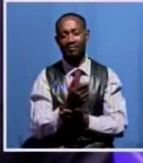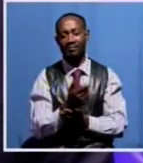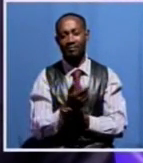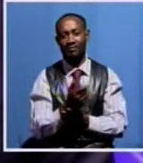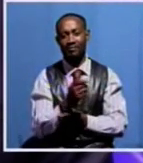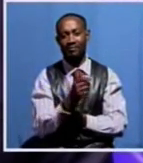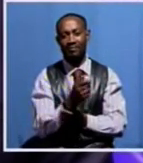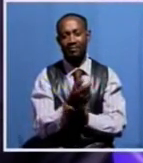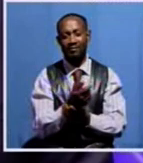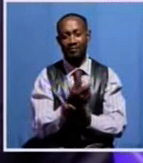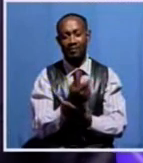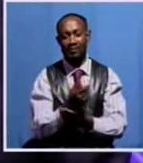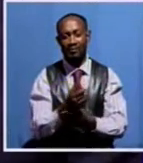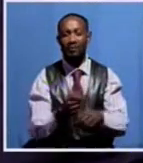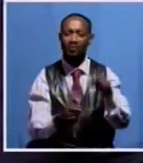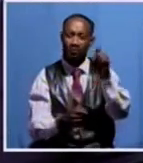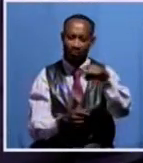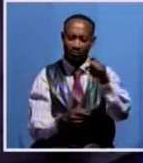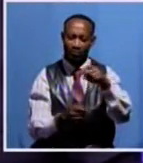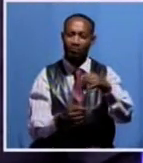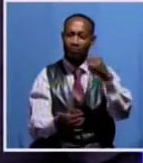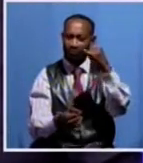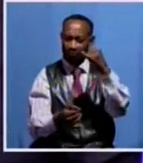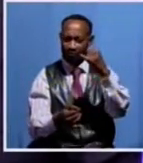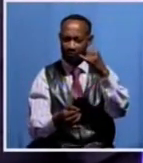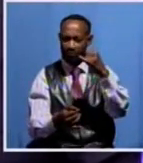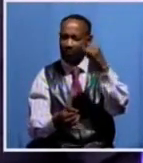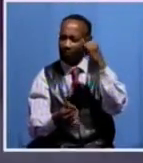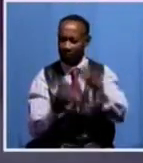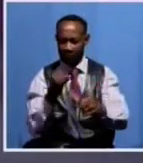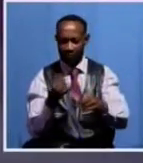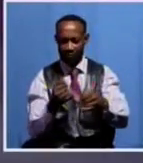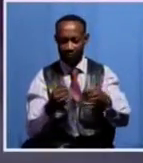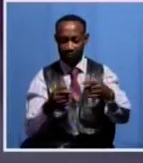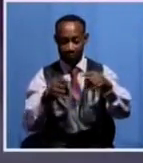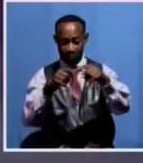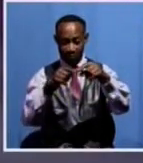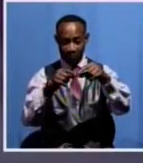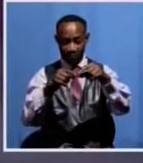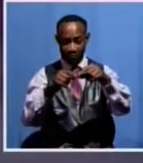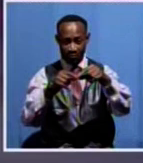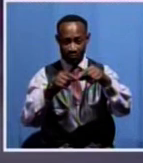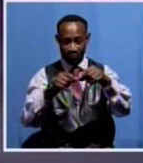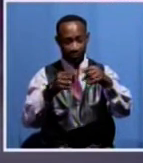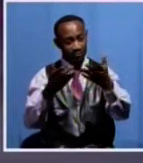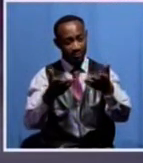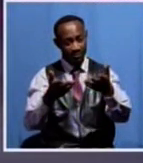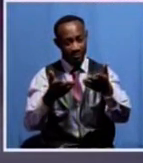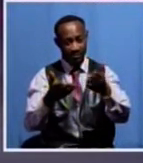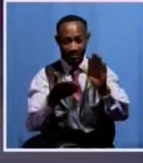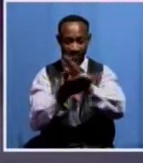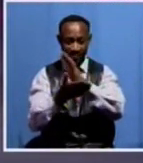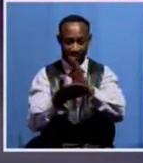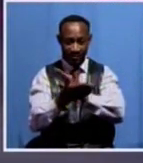And in some instances, when you complete a form, you take a form like this and you complete it, you